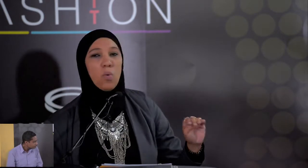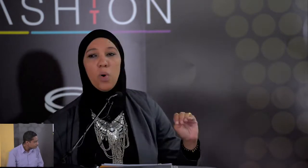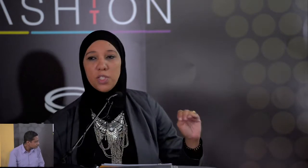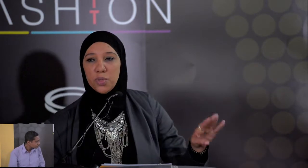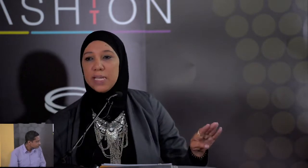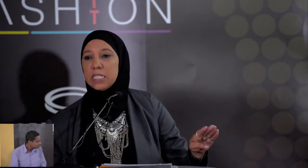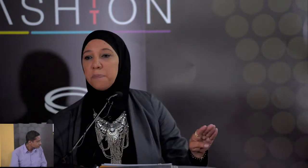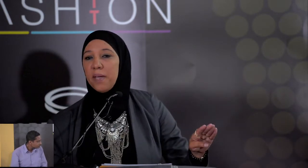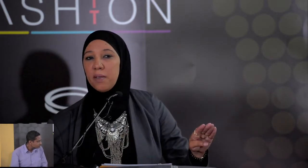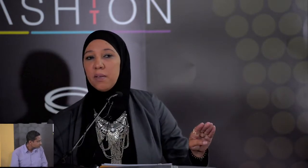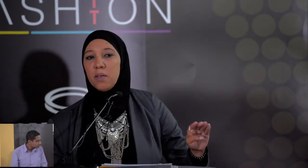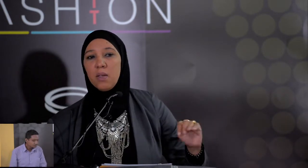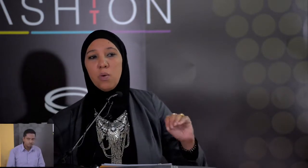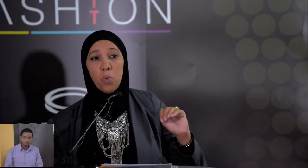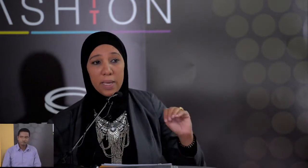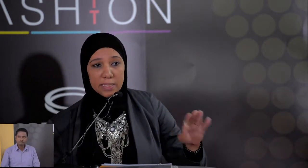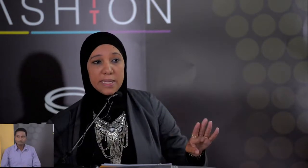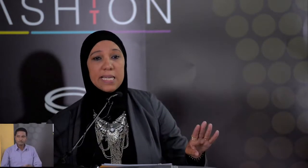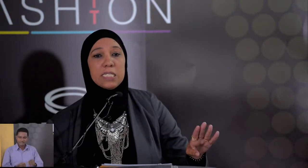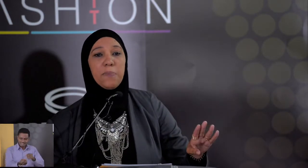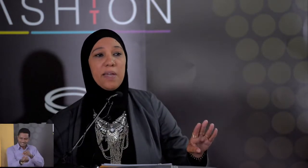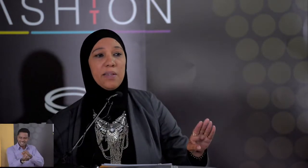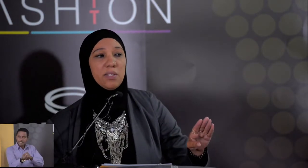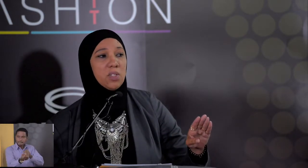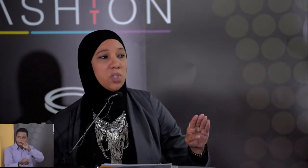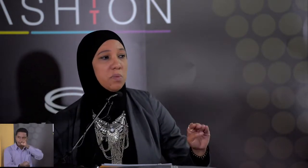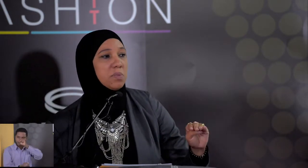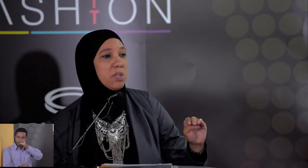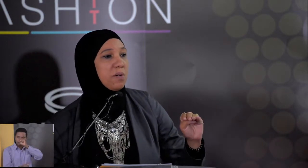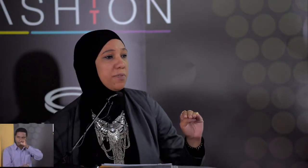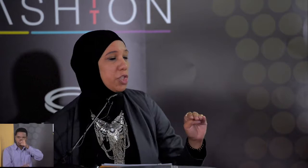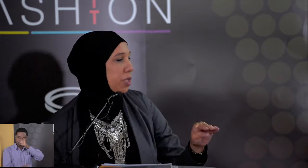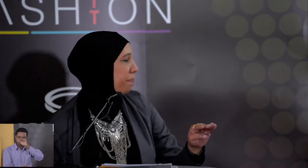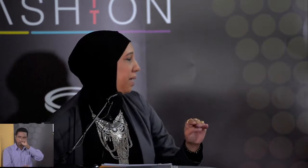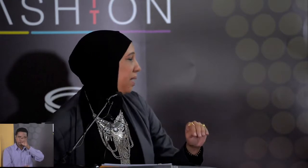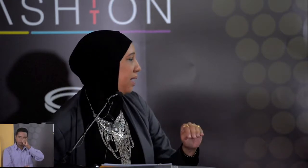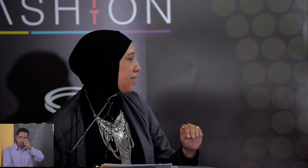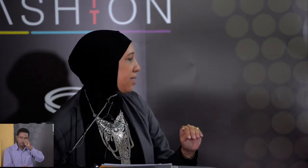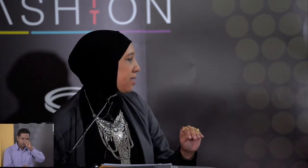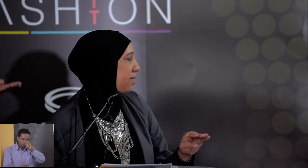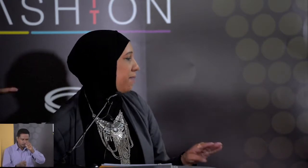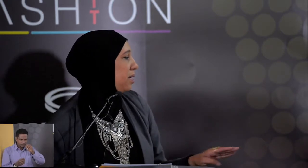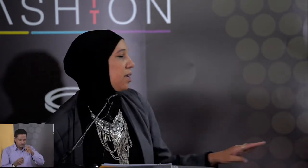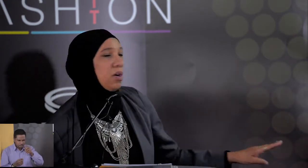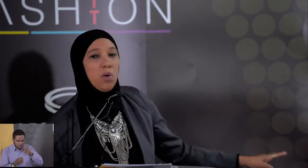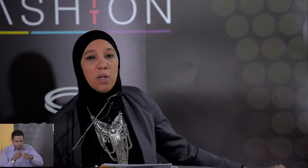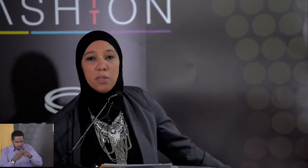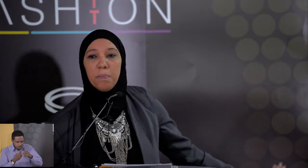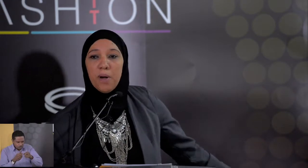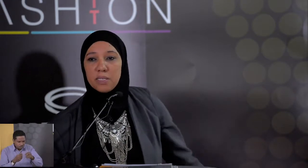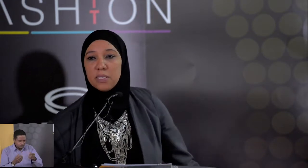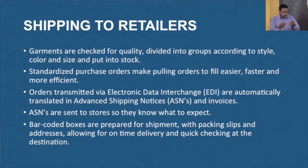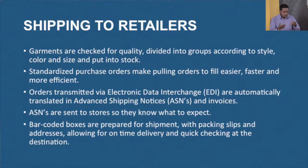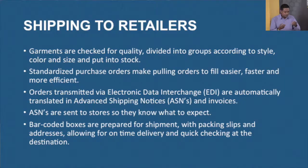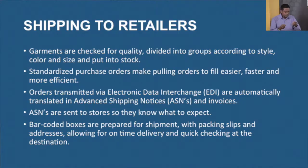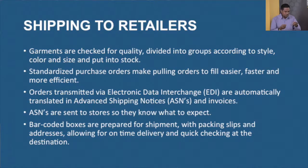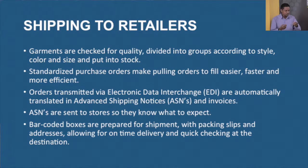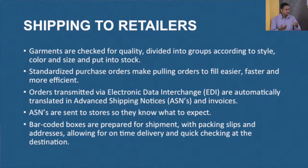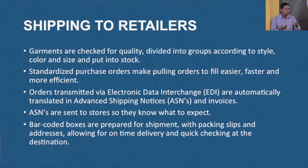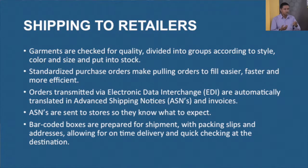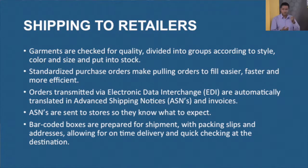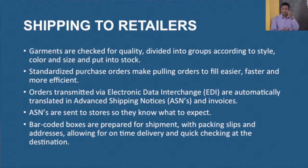know what to expect, when to expect it in terms of the shipment dates and stuff. All the boxes